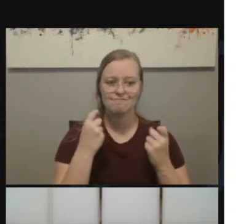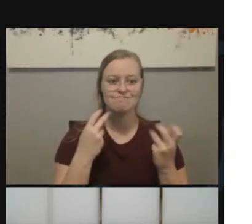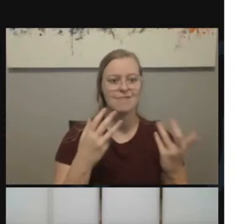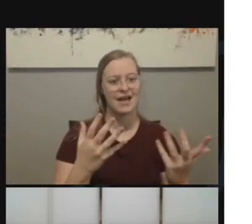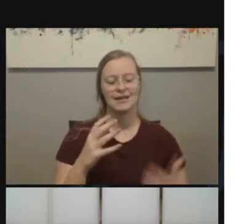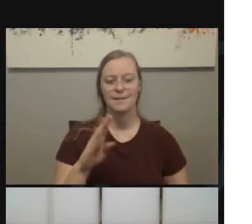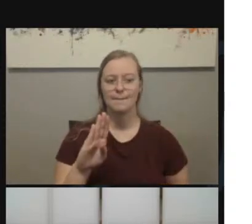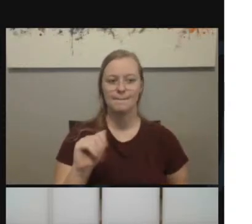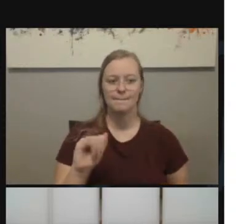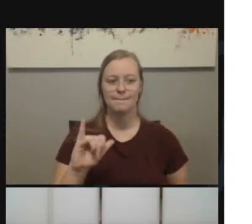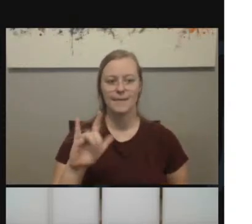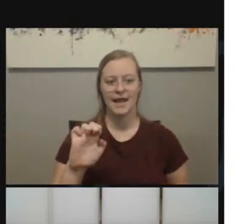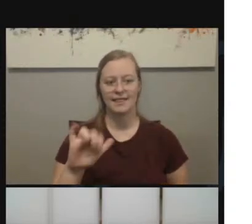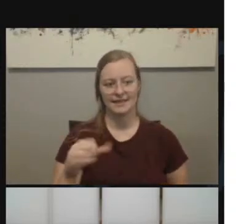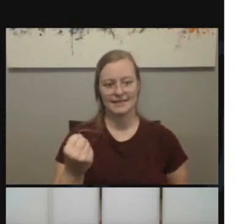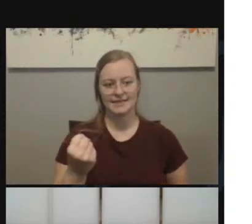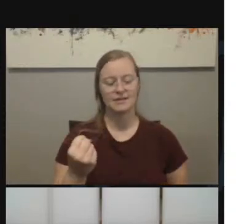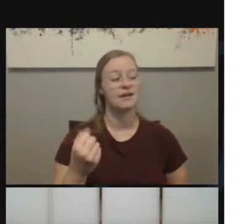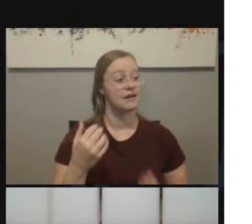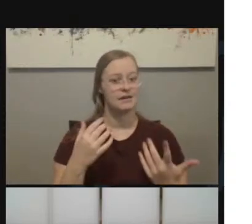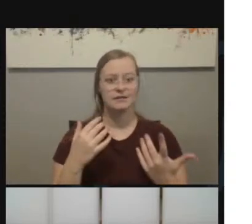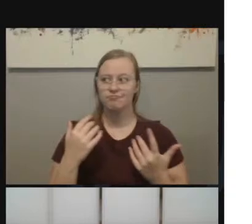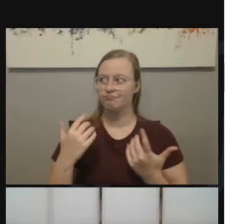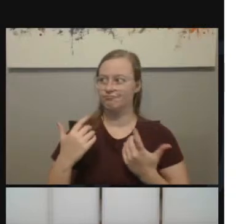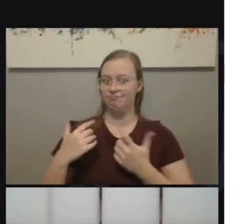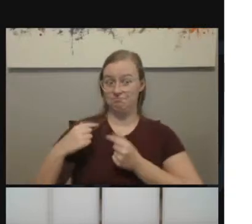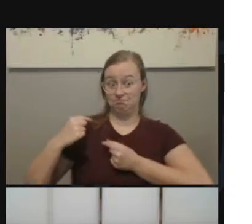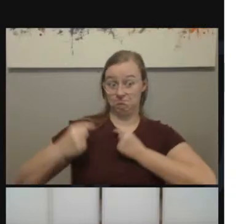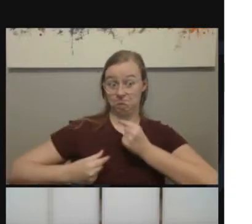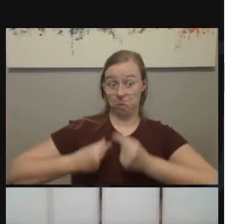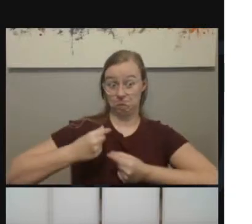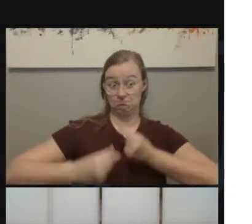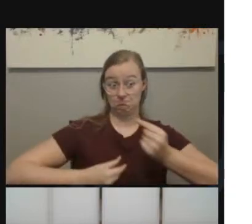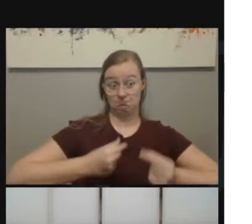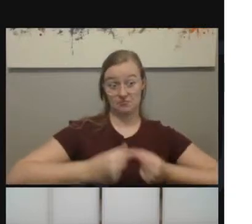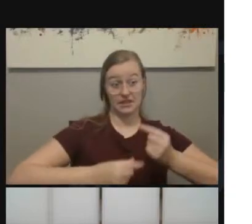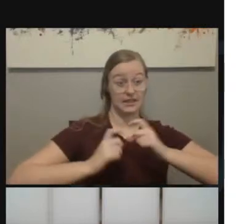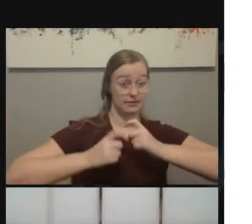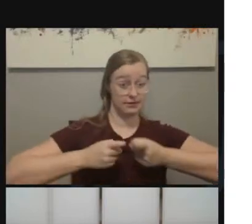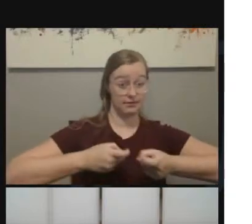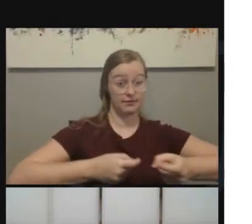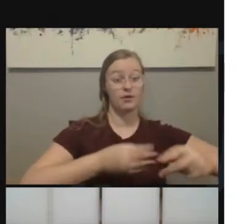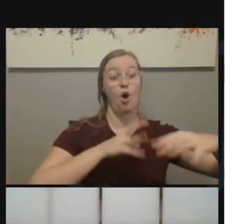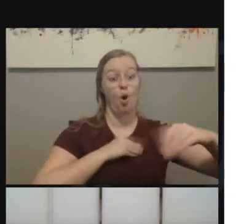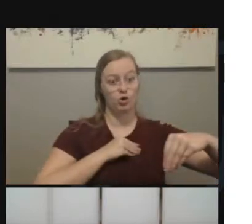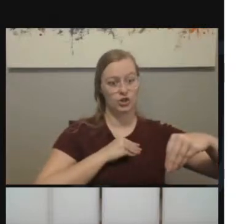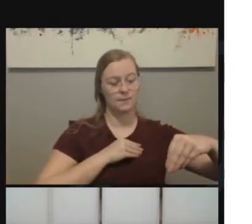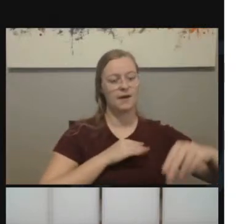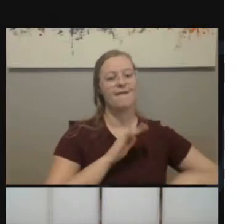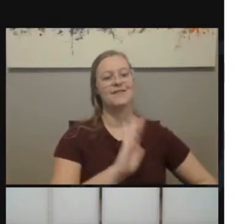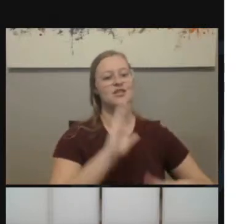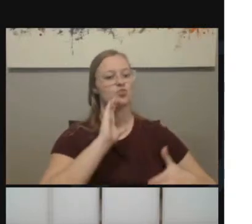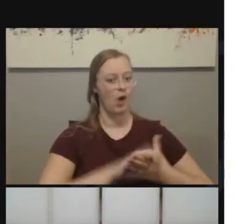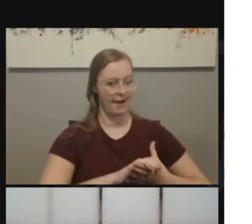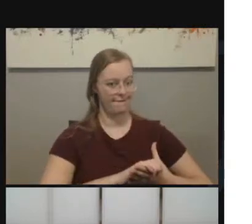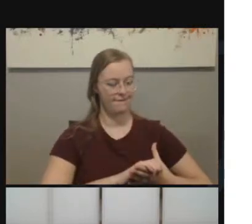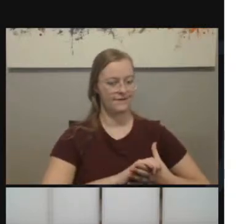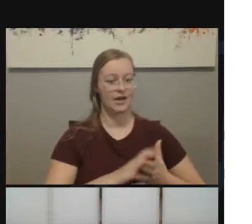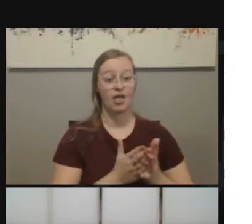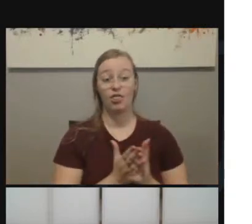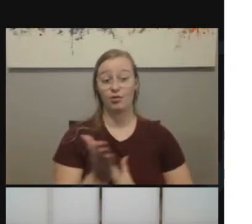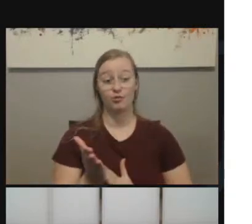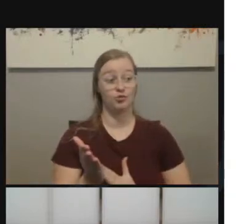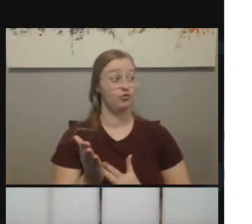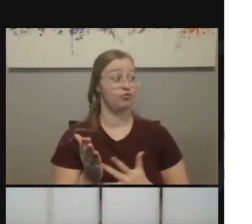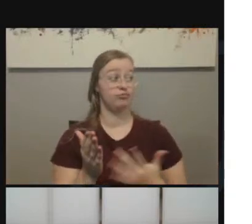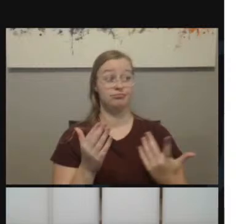Baileys who had passed down to the ownership of his wife through a